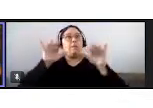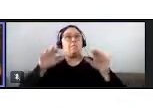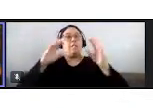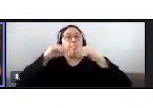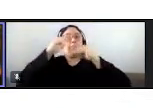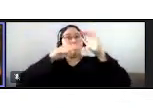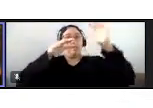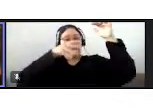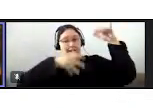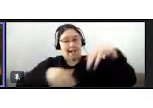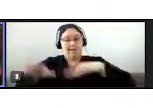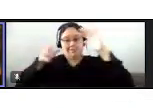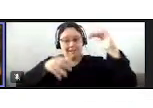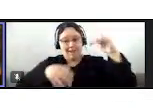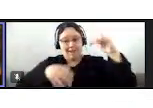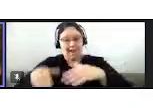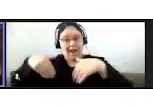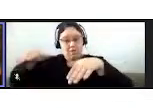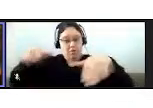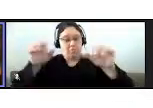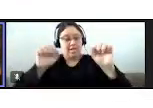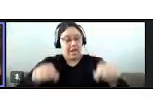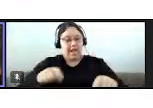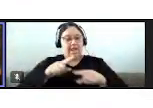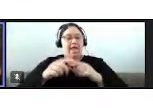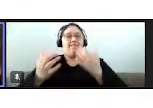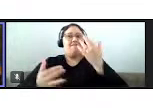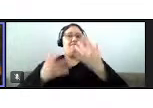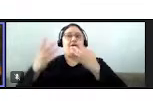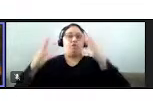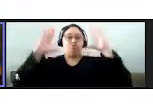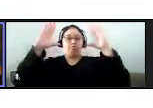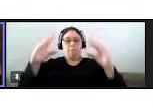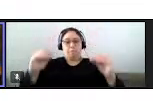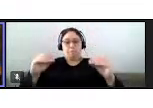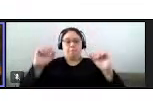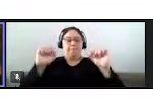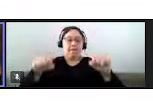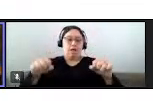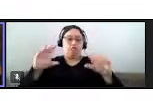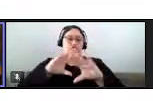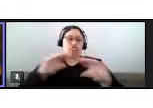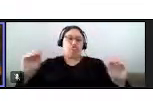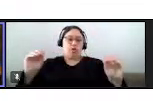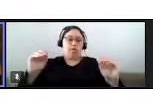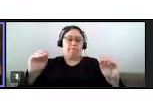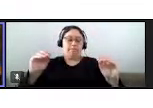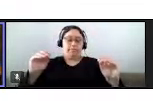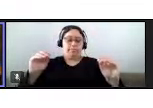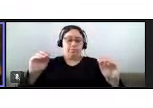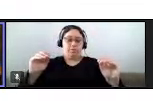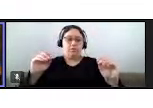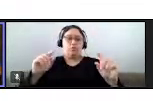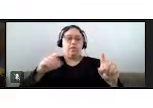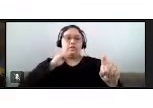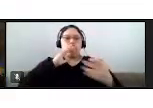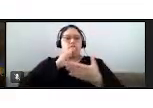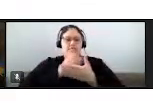are able to extinguish the fire. So that confirms that you are